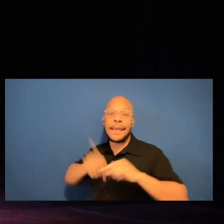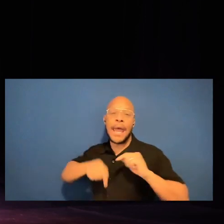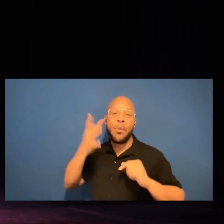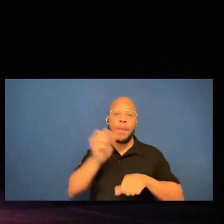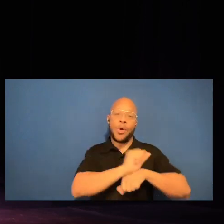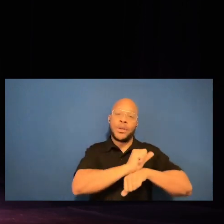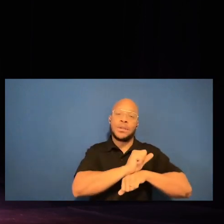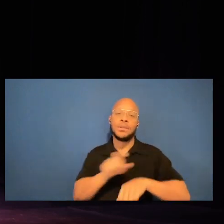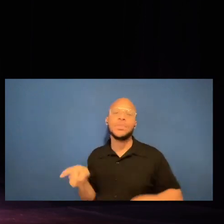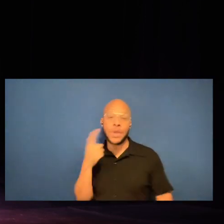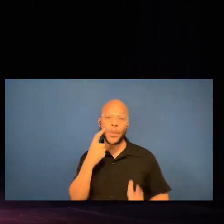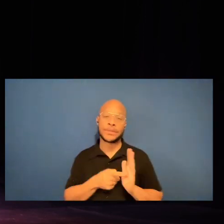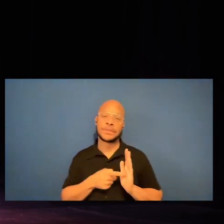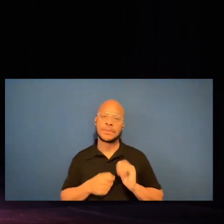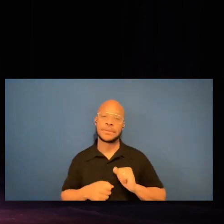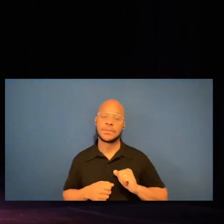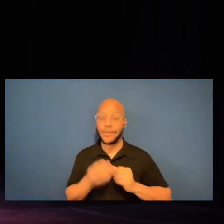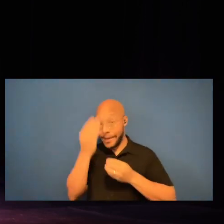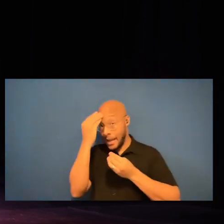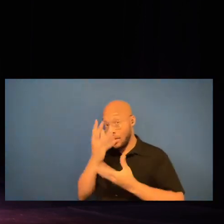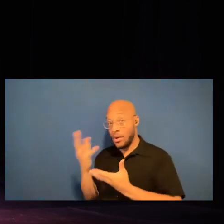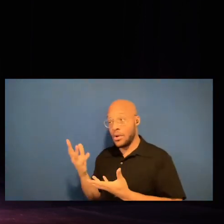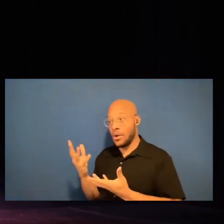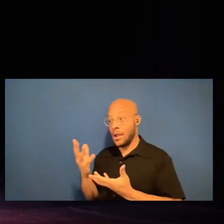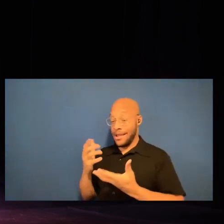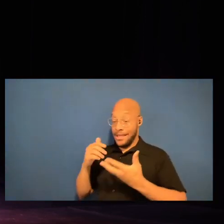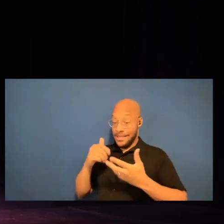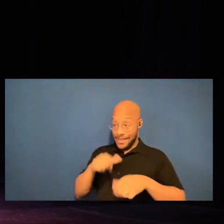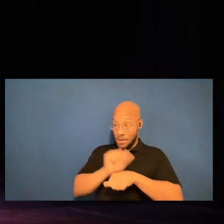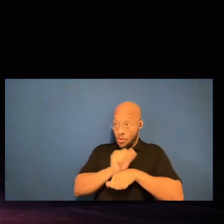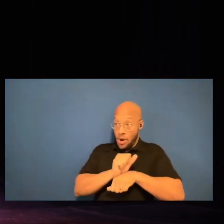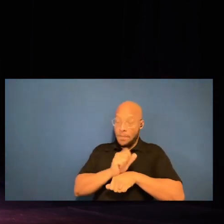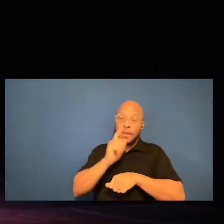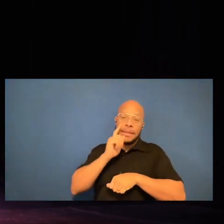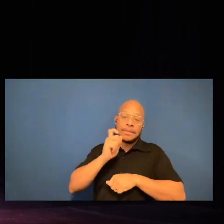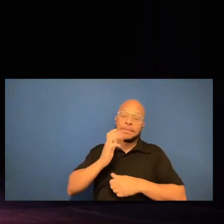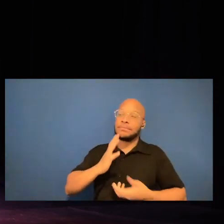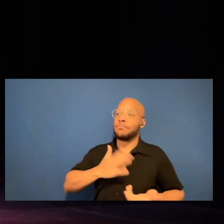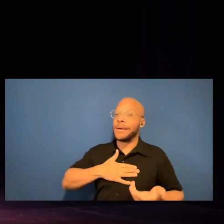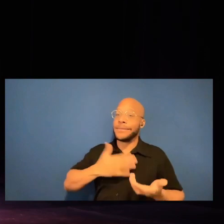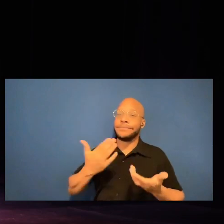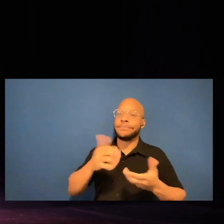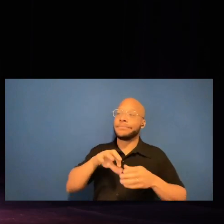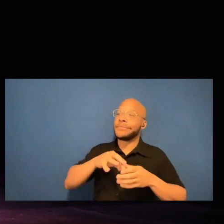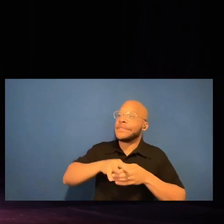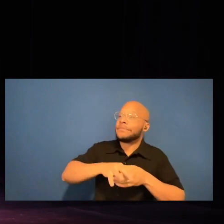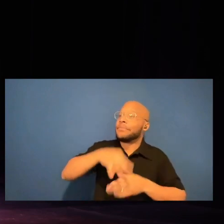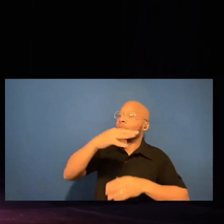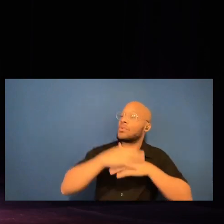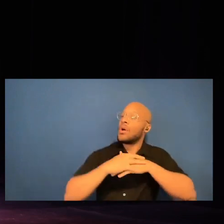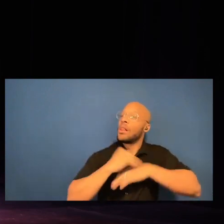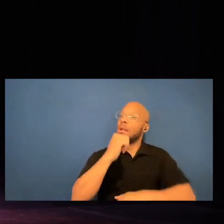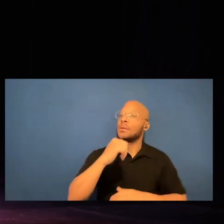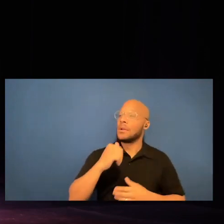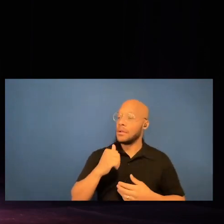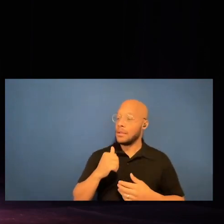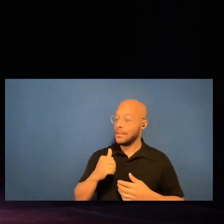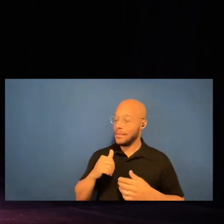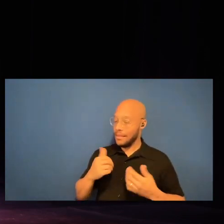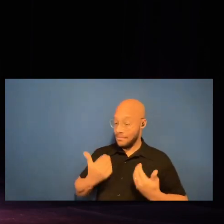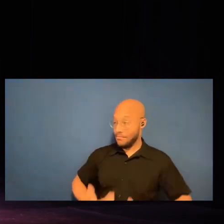mommy helps transform our community into a better place that can more fully see you, honor you, and love